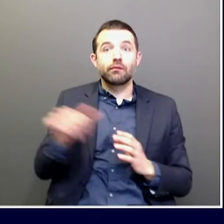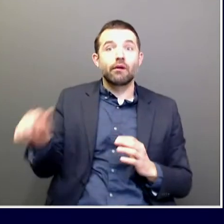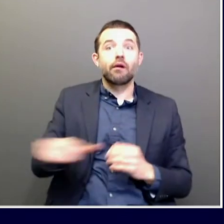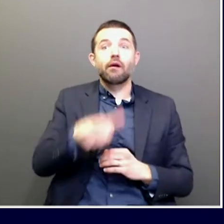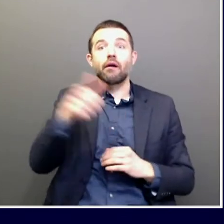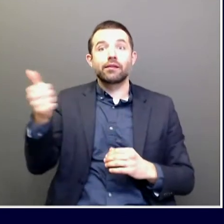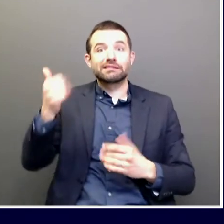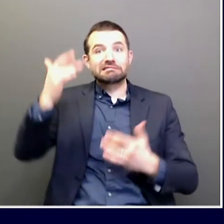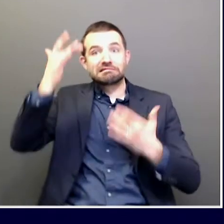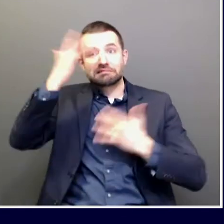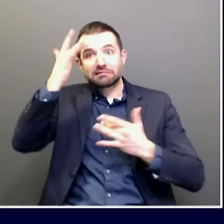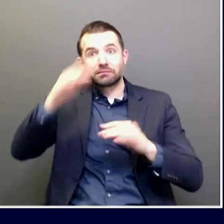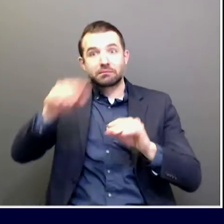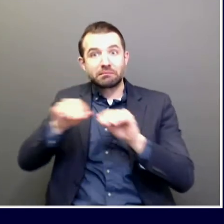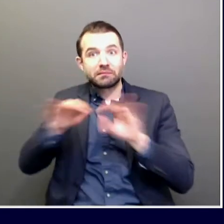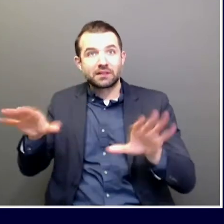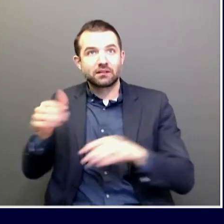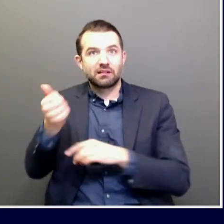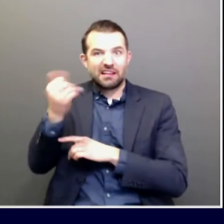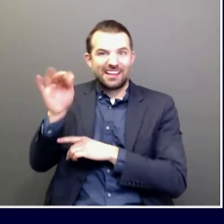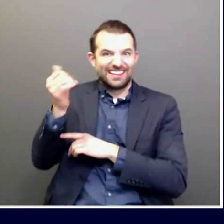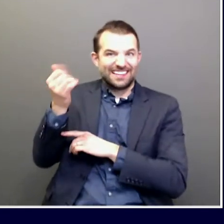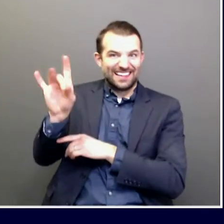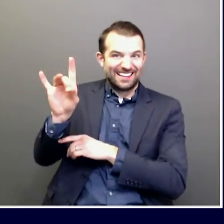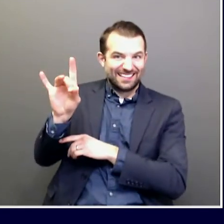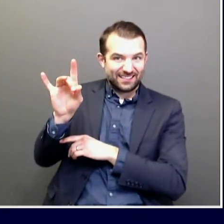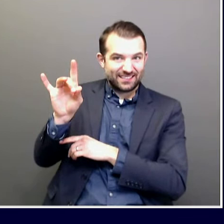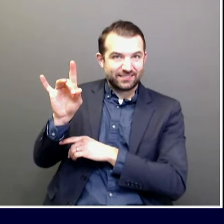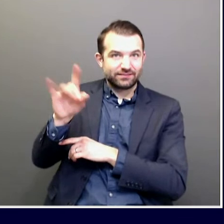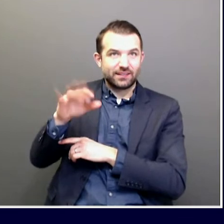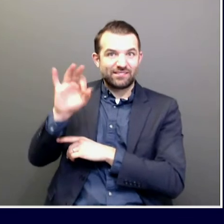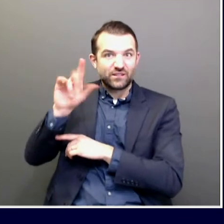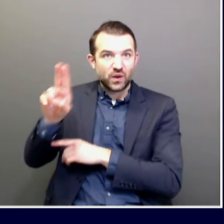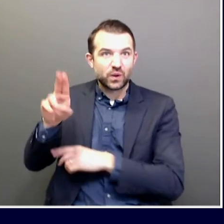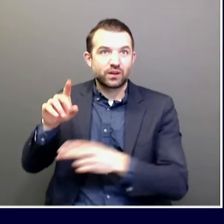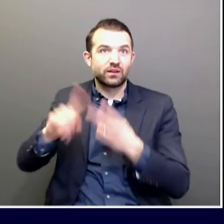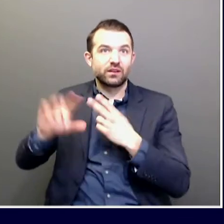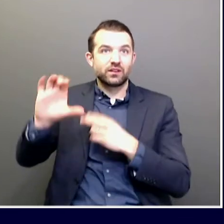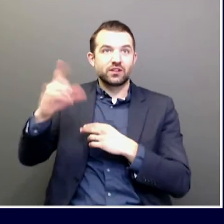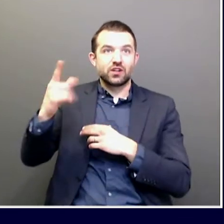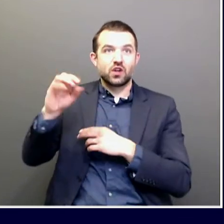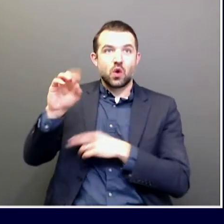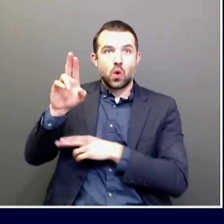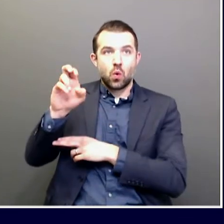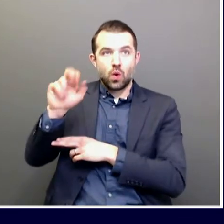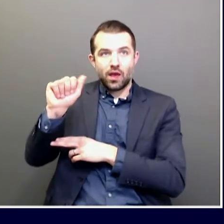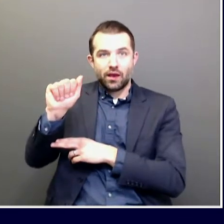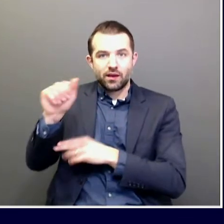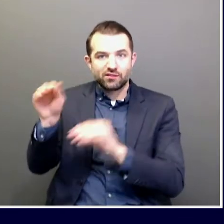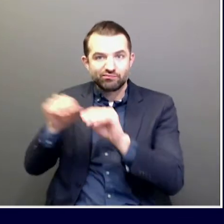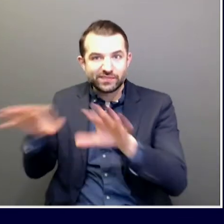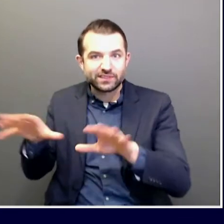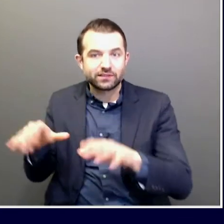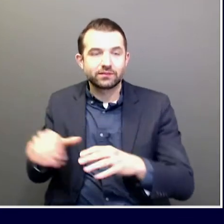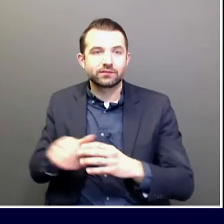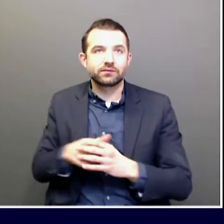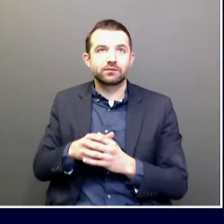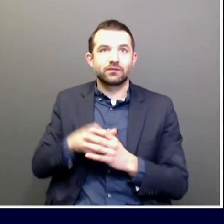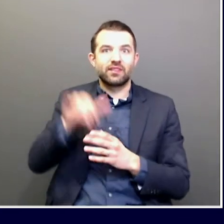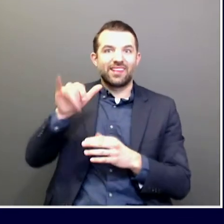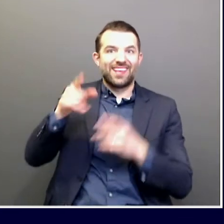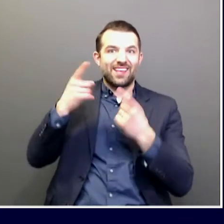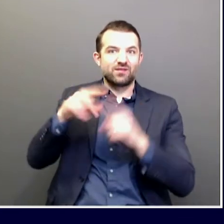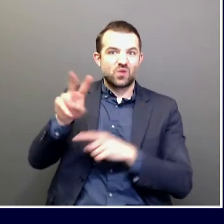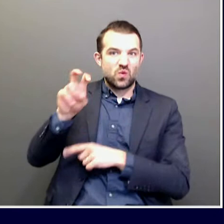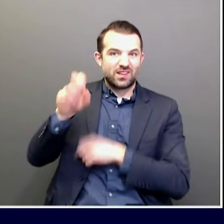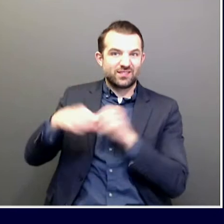and say, we are now in an endemic state. It's more of a concept that describes where things stand, mainly in